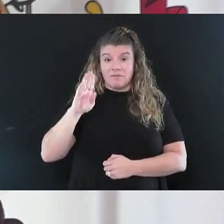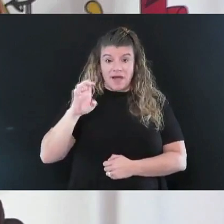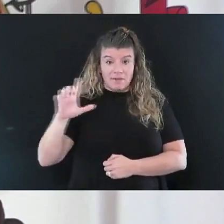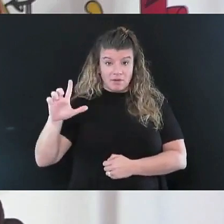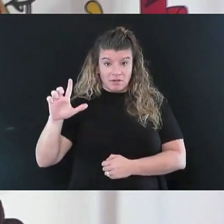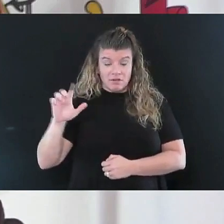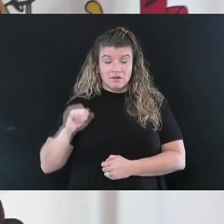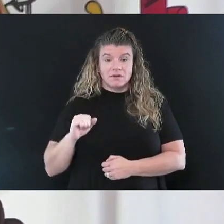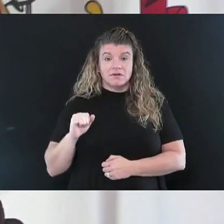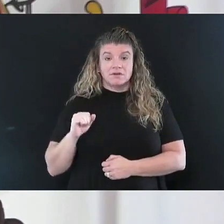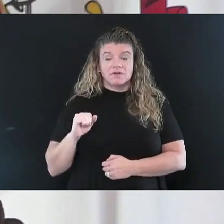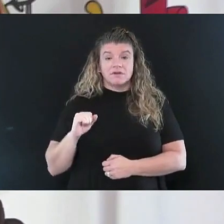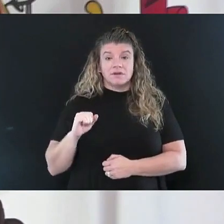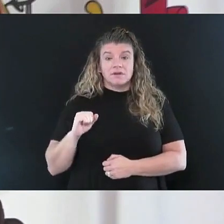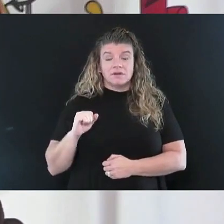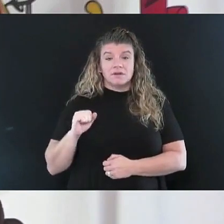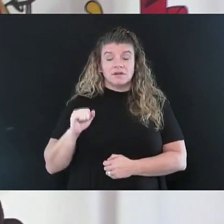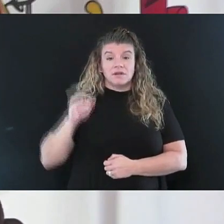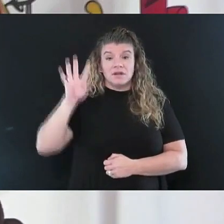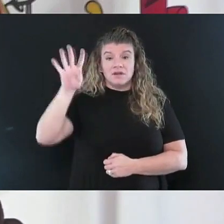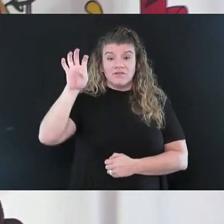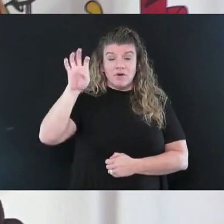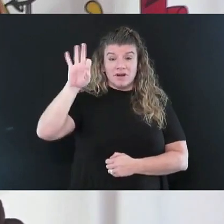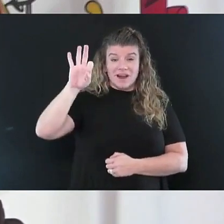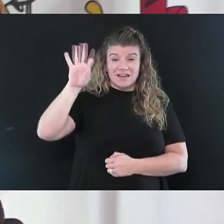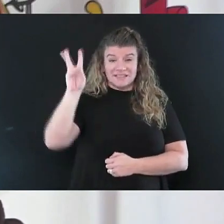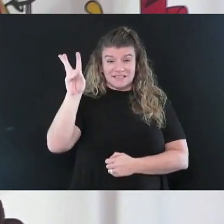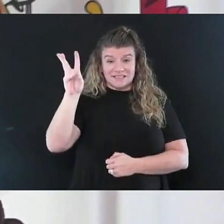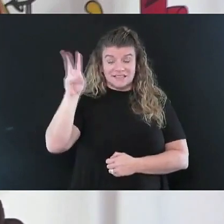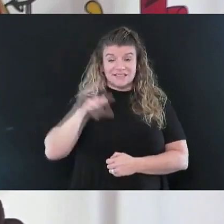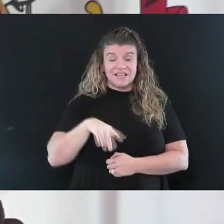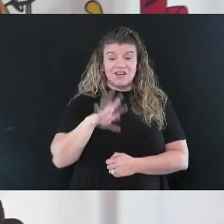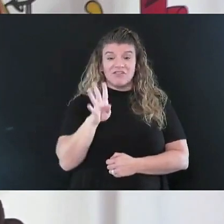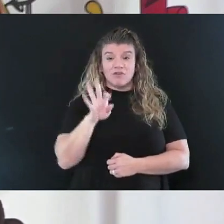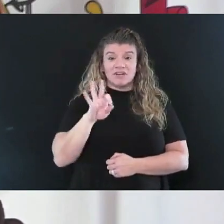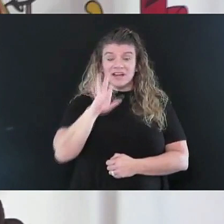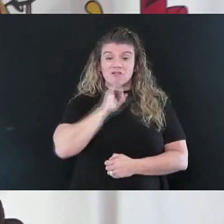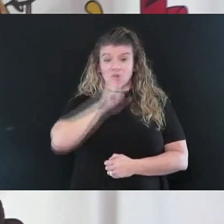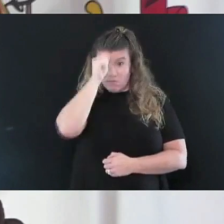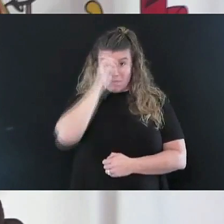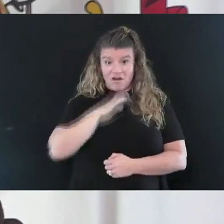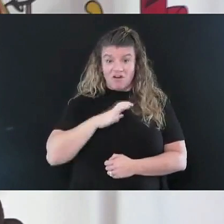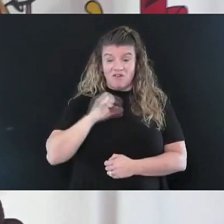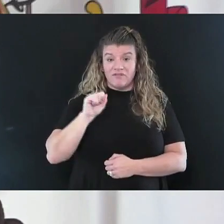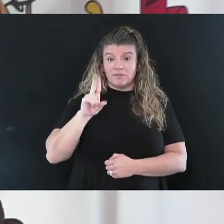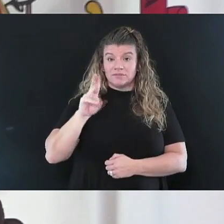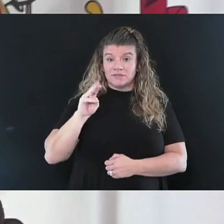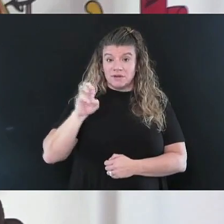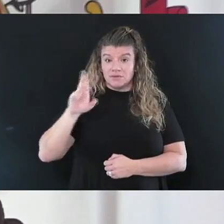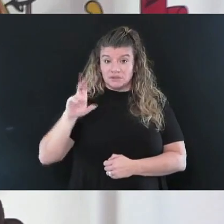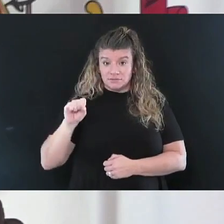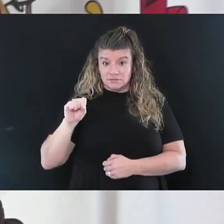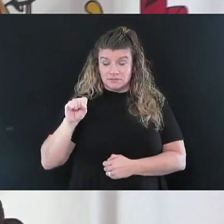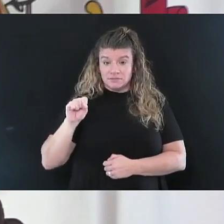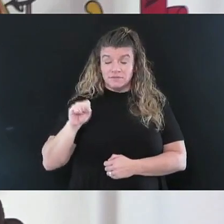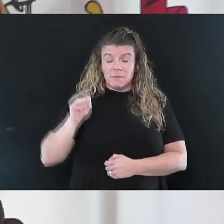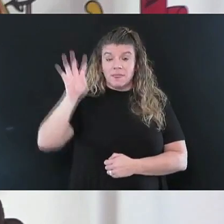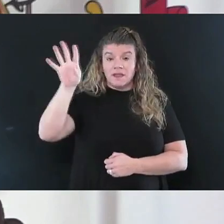County. Our 496th death, a 49-year-old male from Summers County.